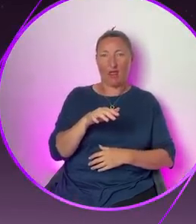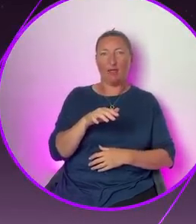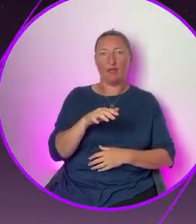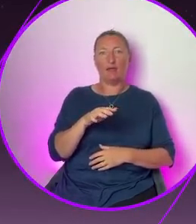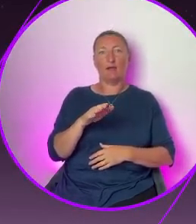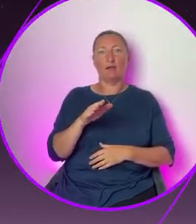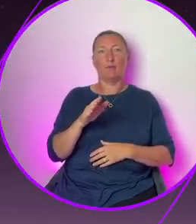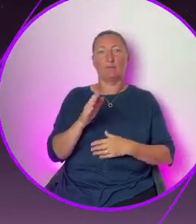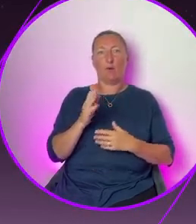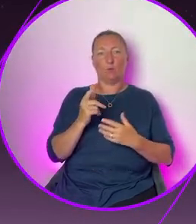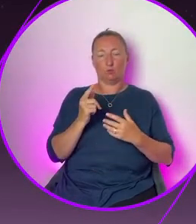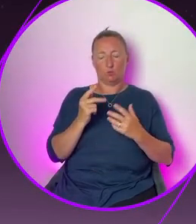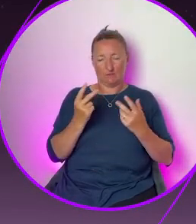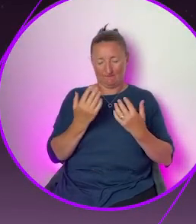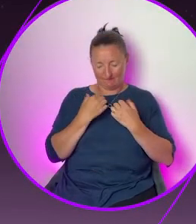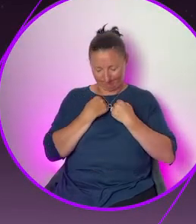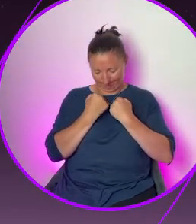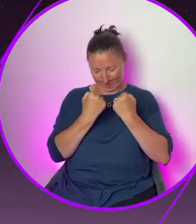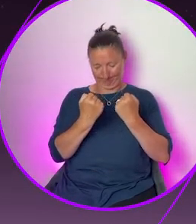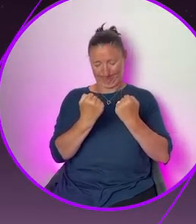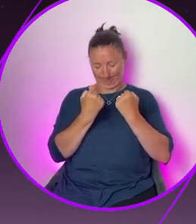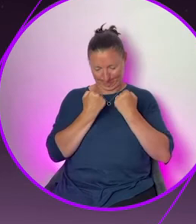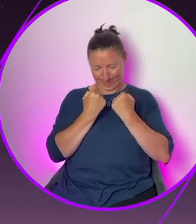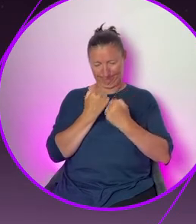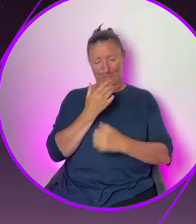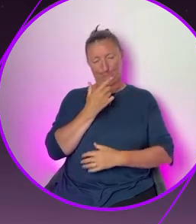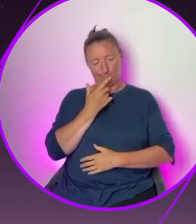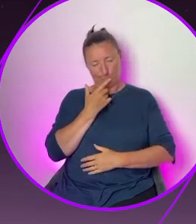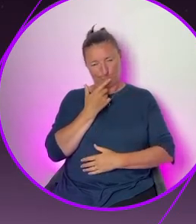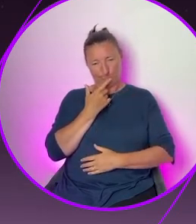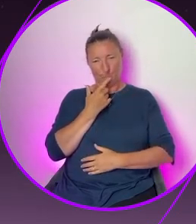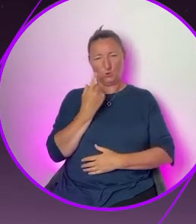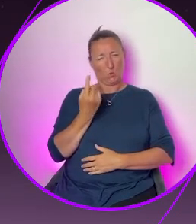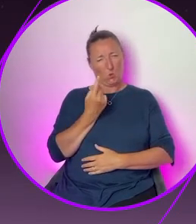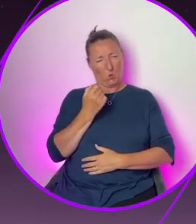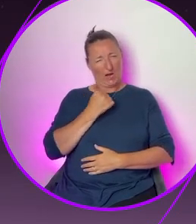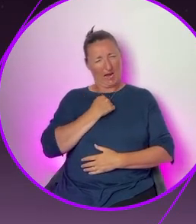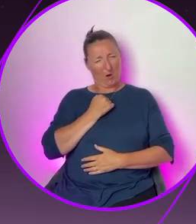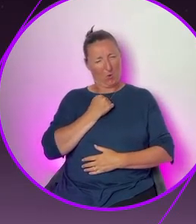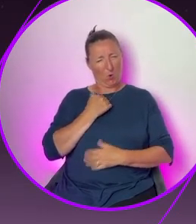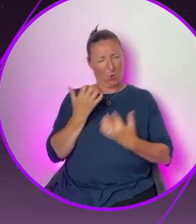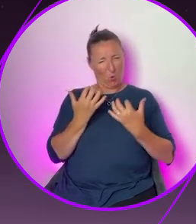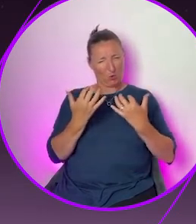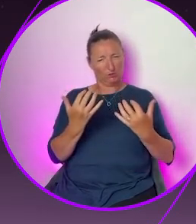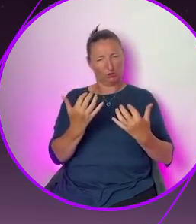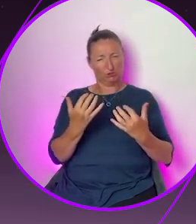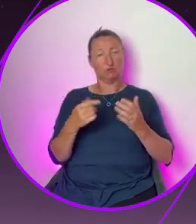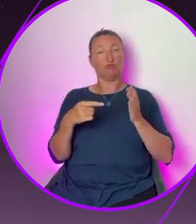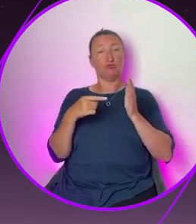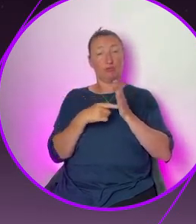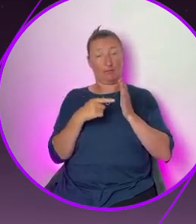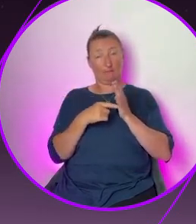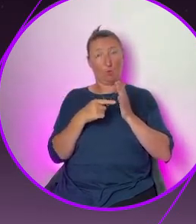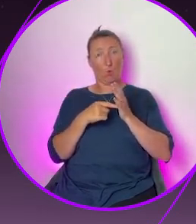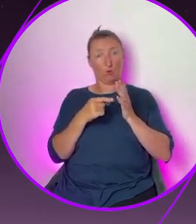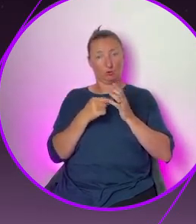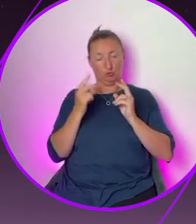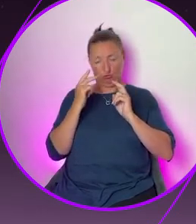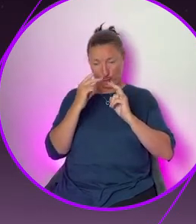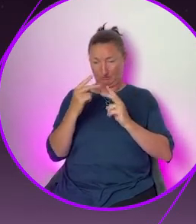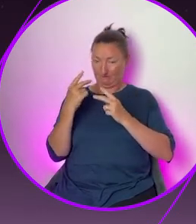around and like looking inward and trying to understand better who our audiences are. So that is a really key thing that's happening